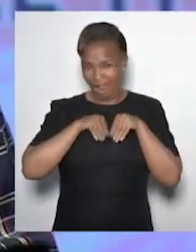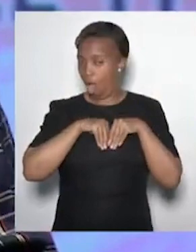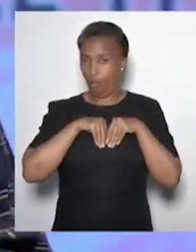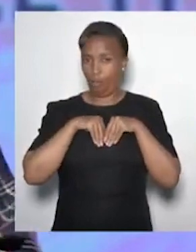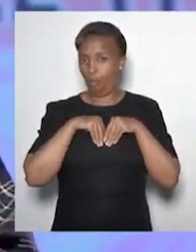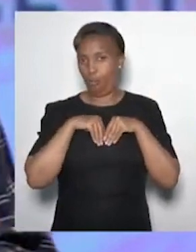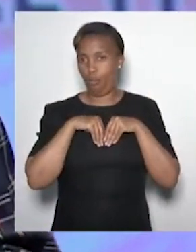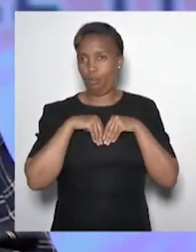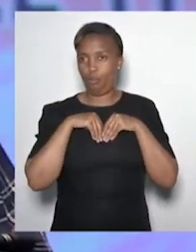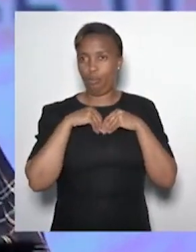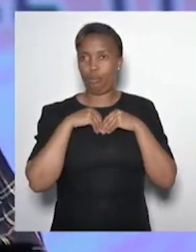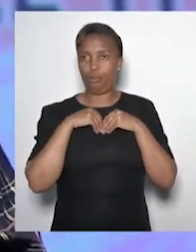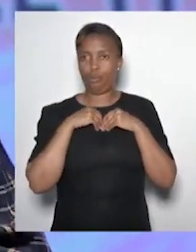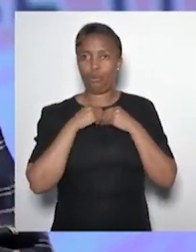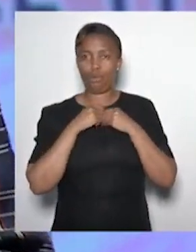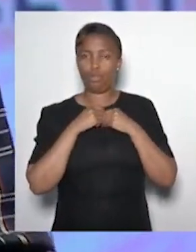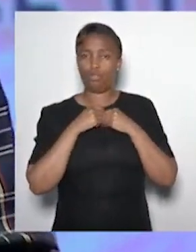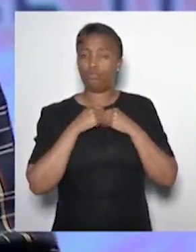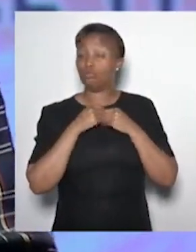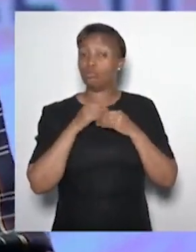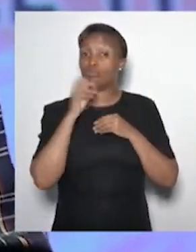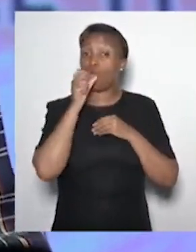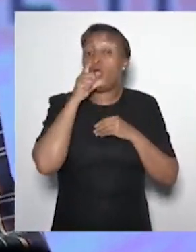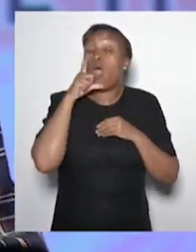and ubula mulomu fela.